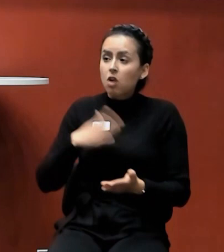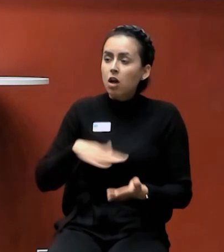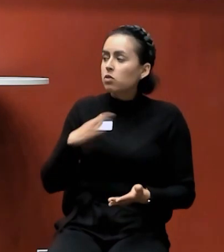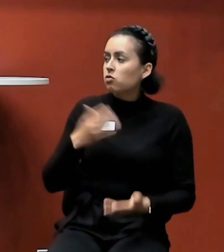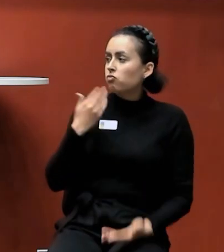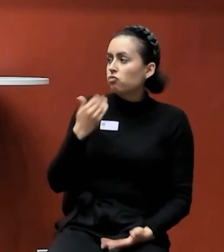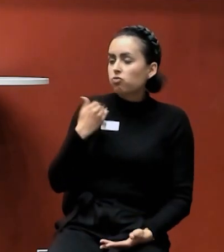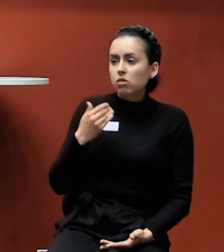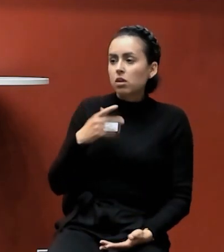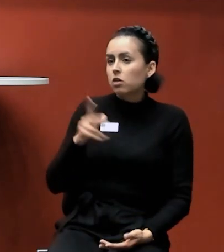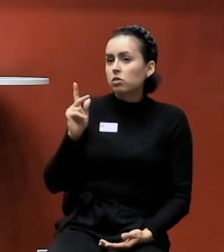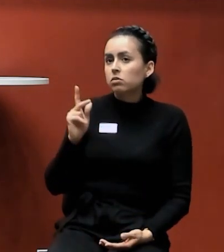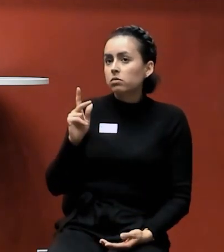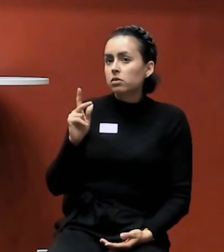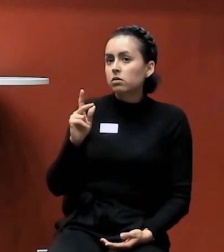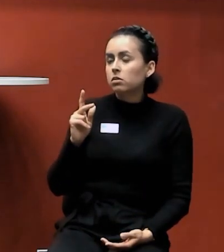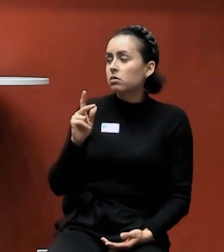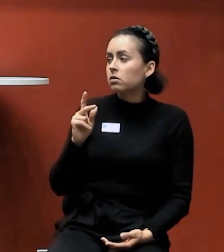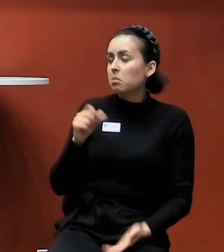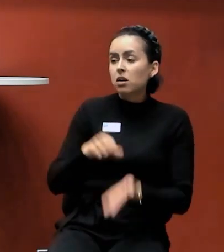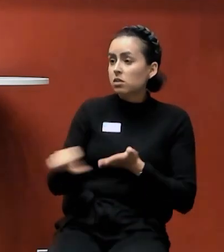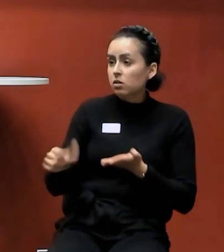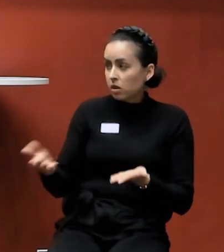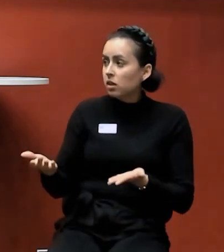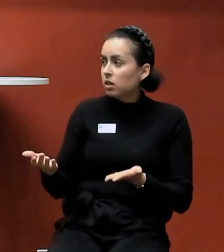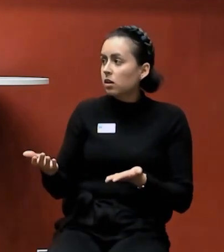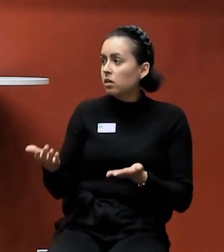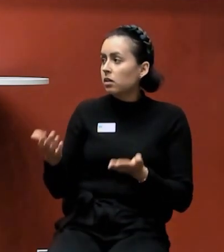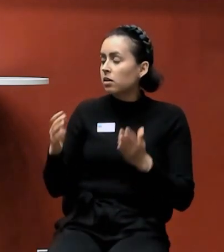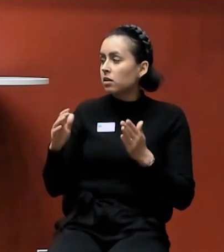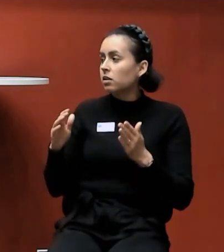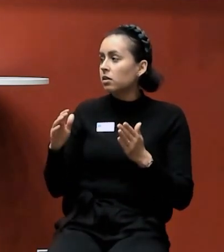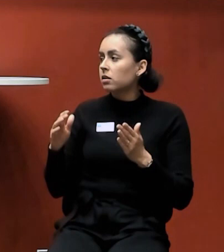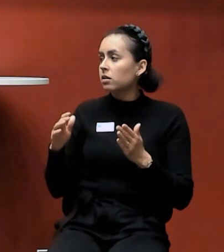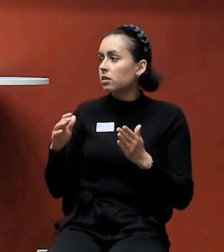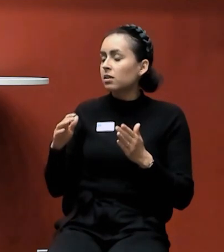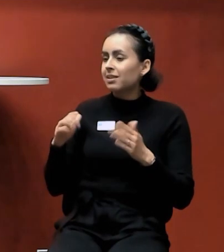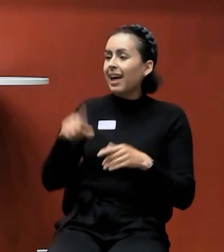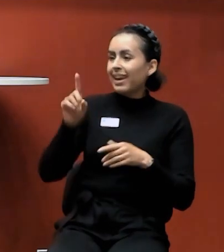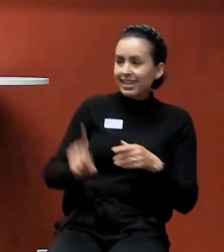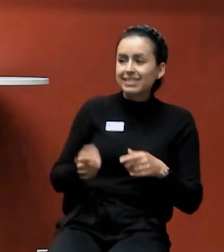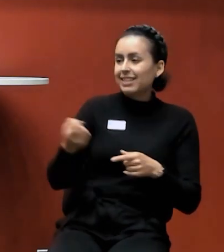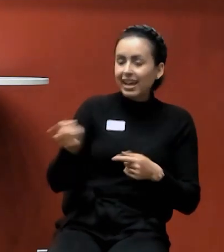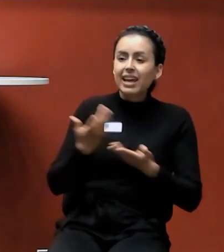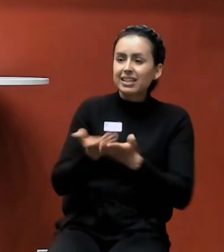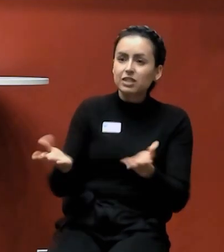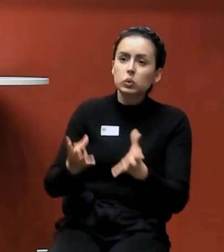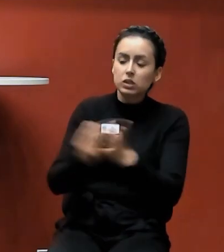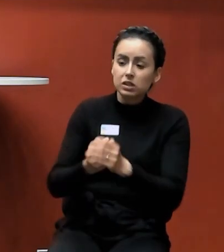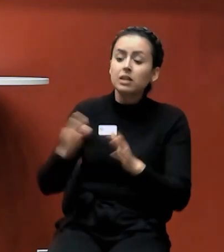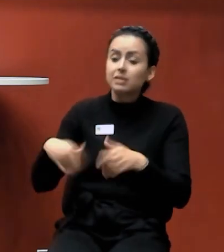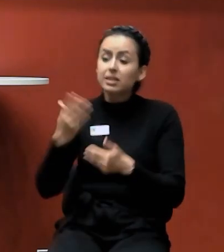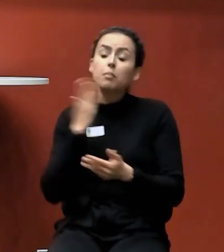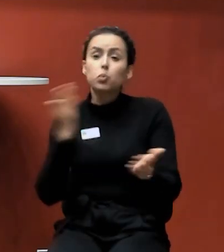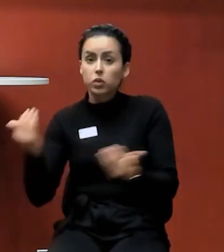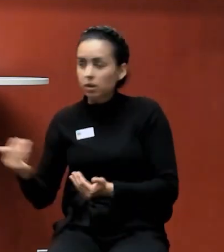and perform in our piece? After they did, then they did ask. Yeah. Because of that kind of thing, we're sitting here and